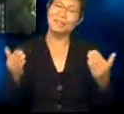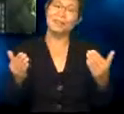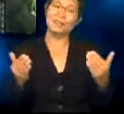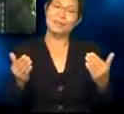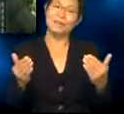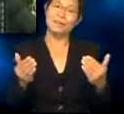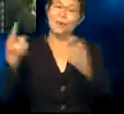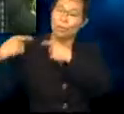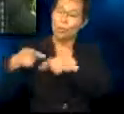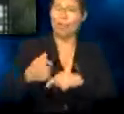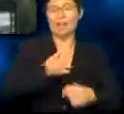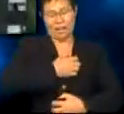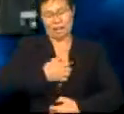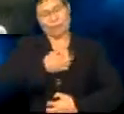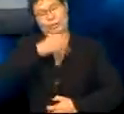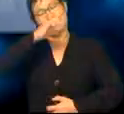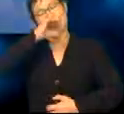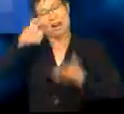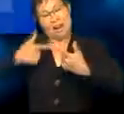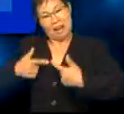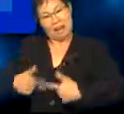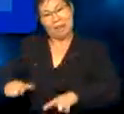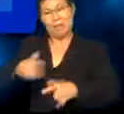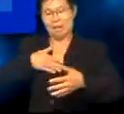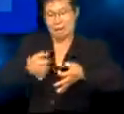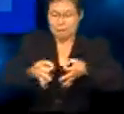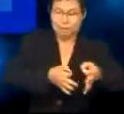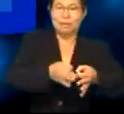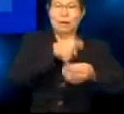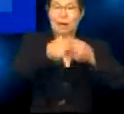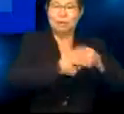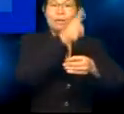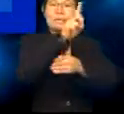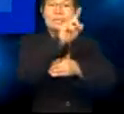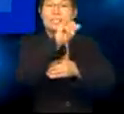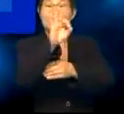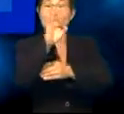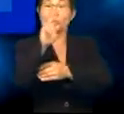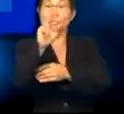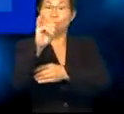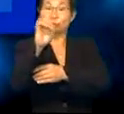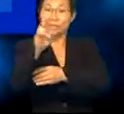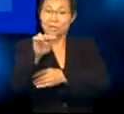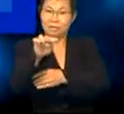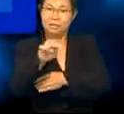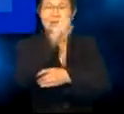Thank you. While you enjoy your drink, let me explain about diffusion.